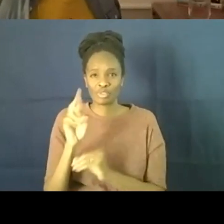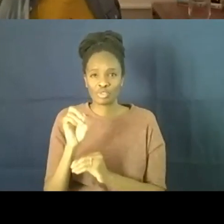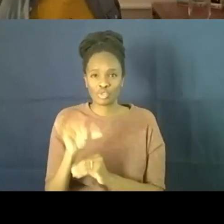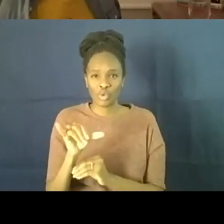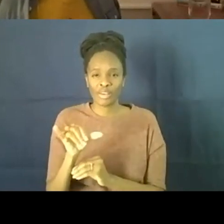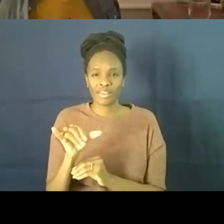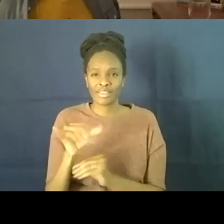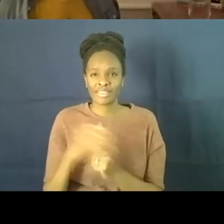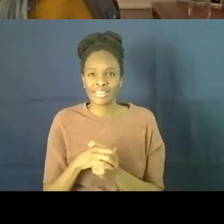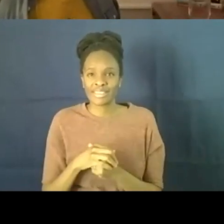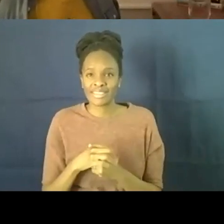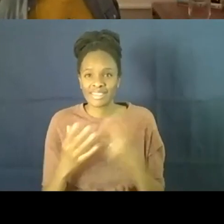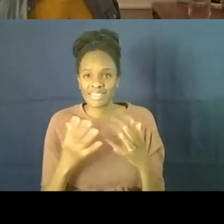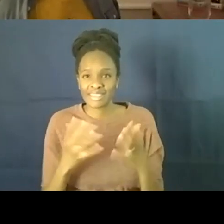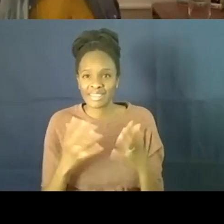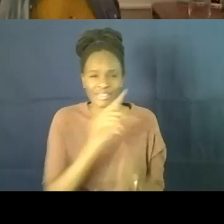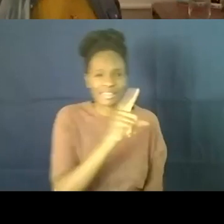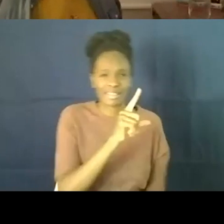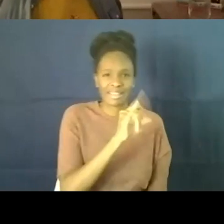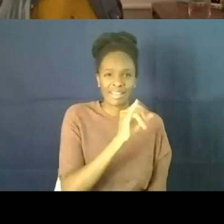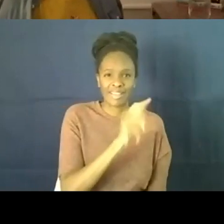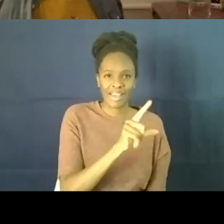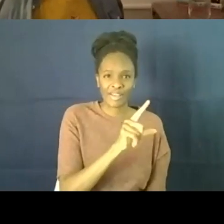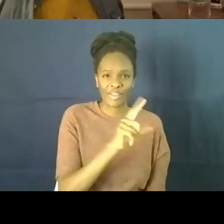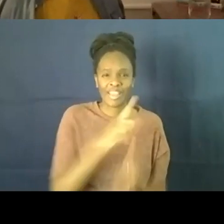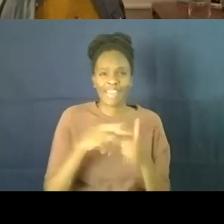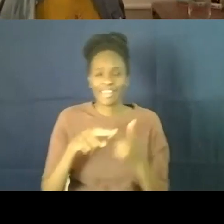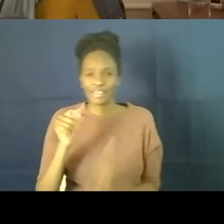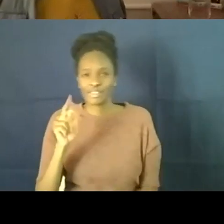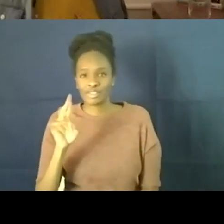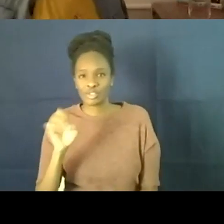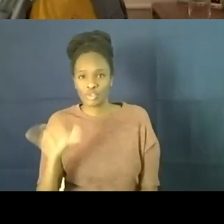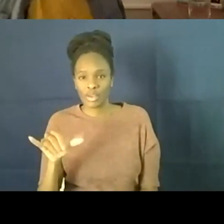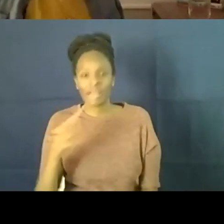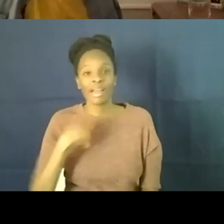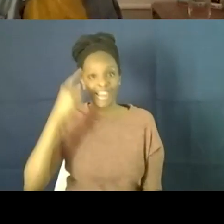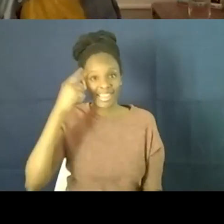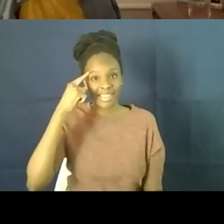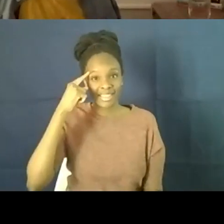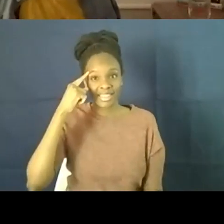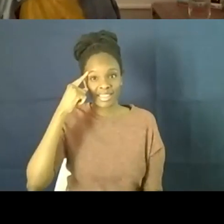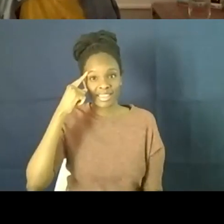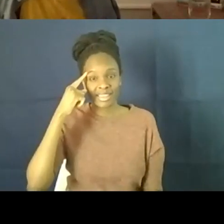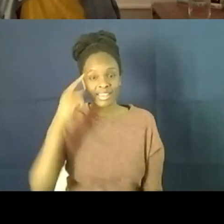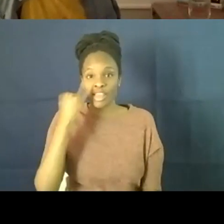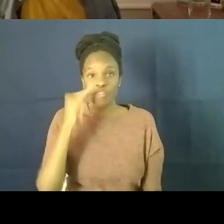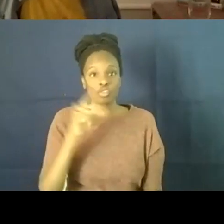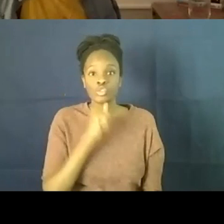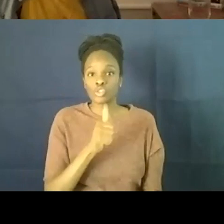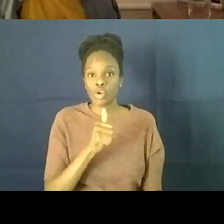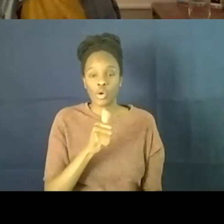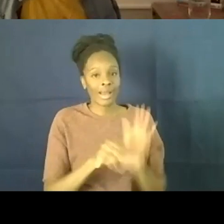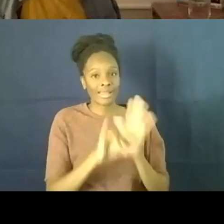precedent from removing from like Lionel to Troy. But I think, I think if you don't identify with a character, you find something to